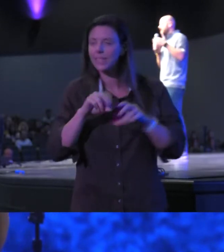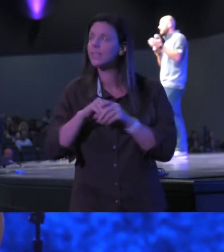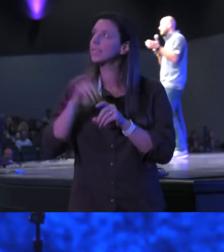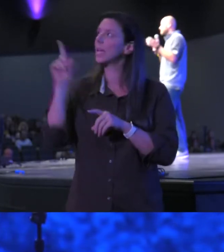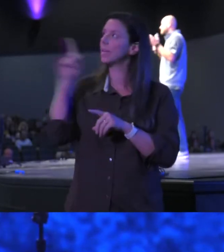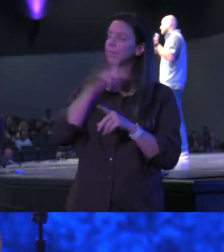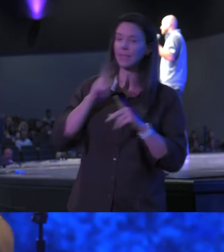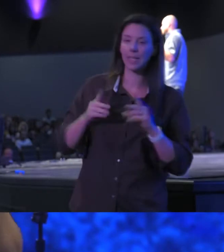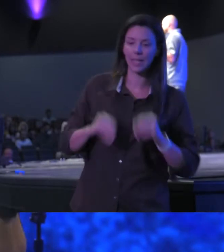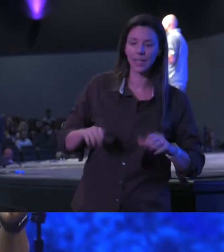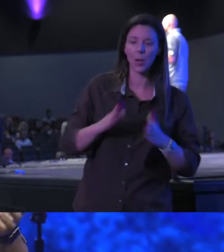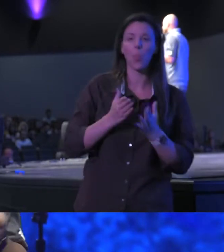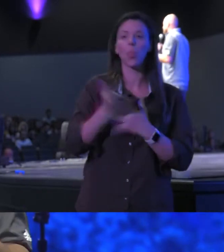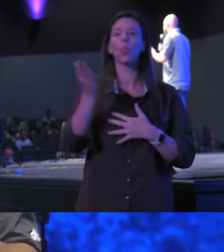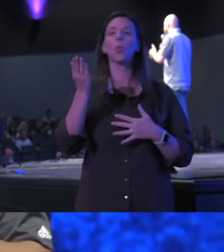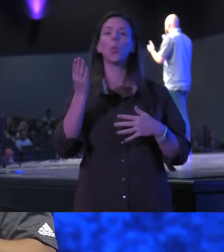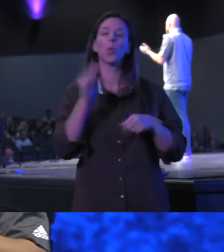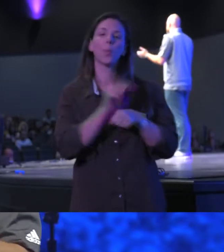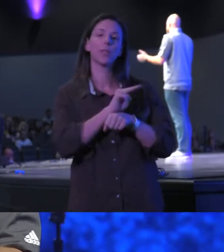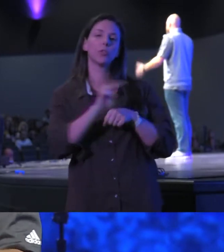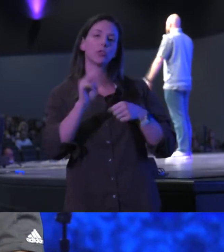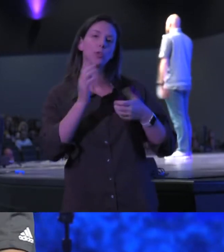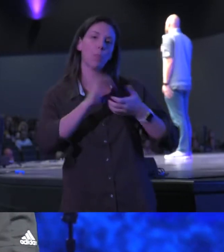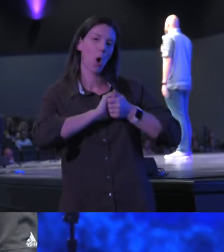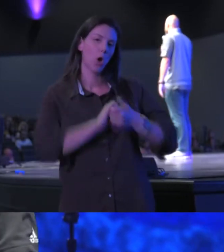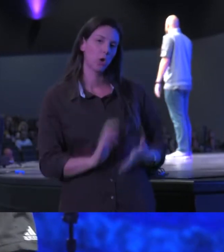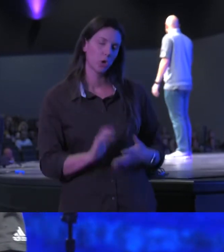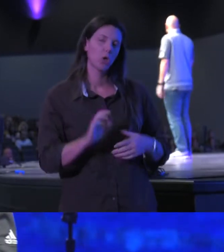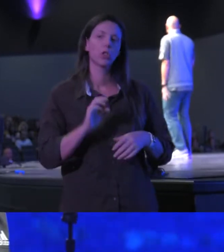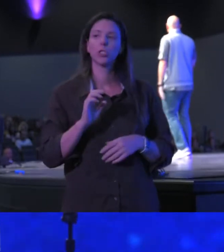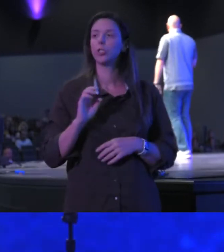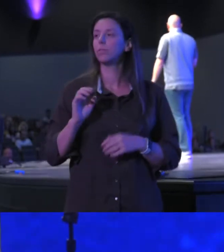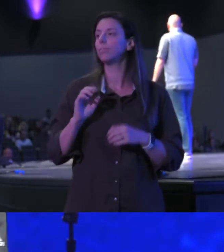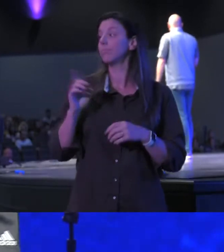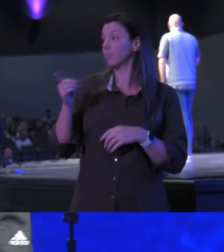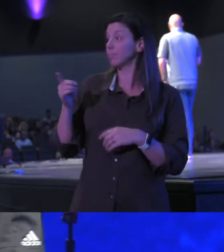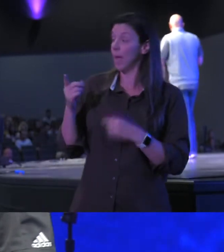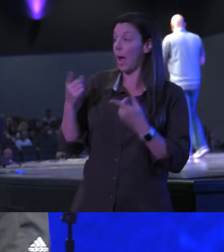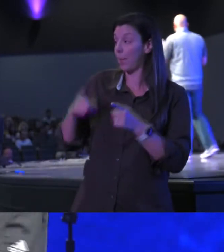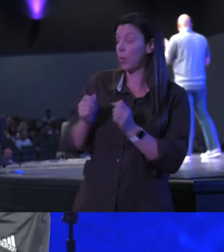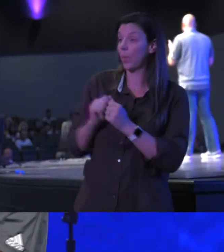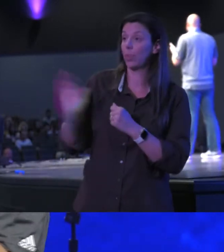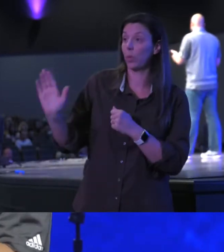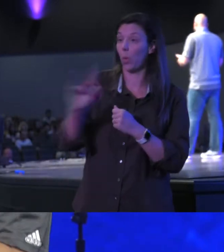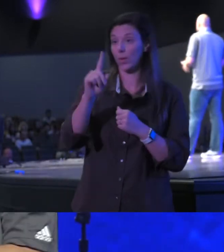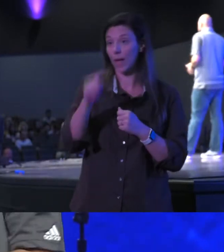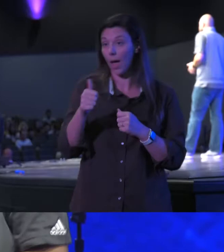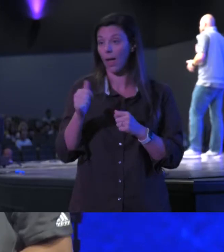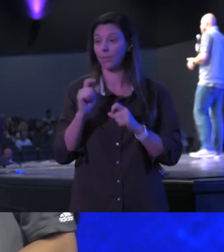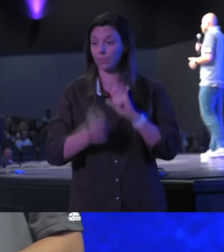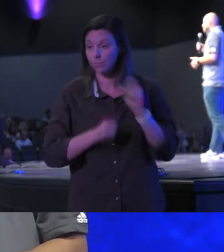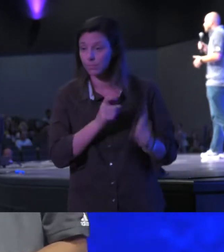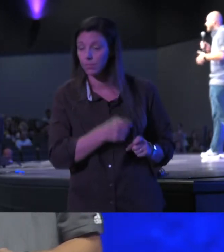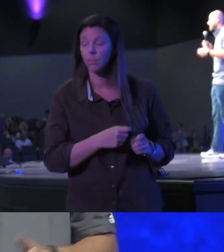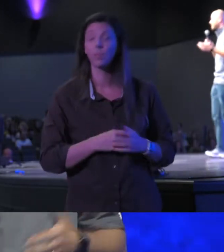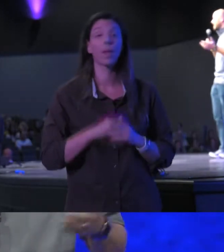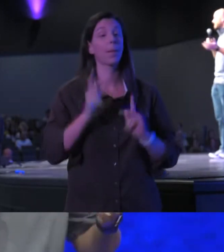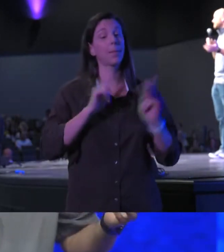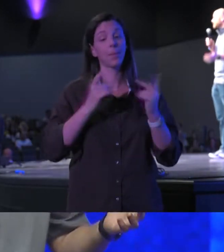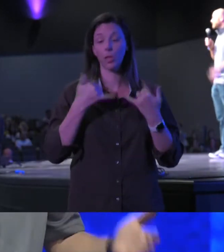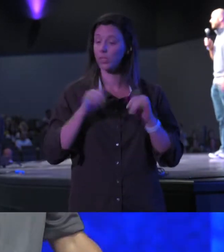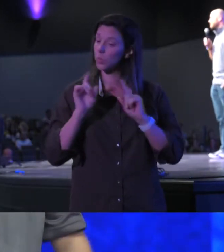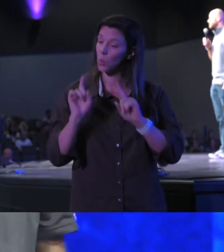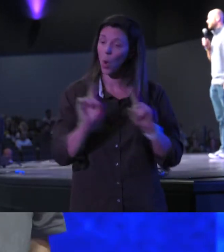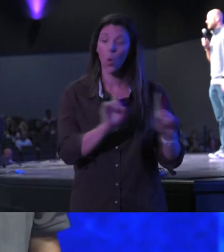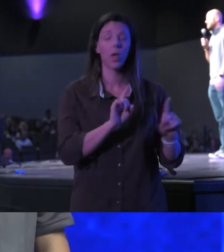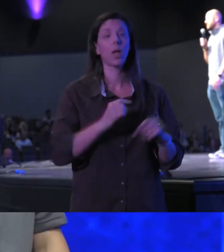partners, and that comes through the dedicated tithes and offerings that you have given us. People are still going. We have